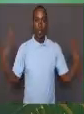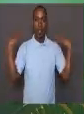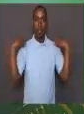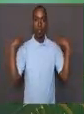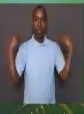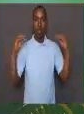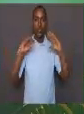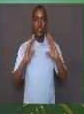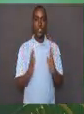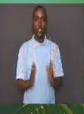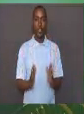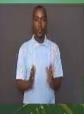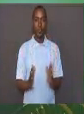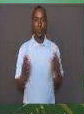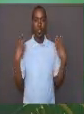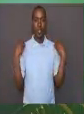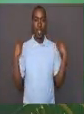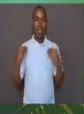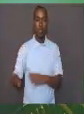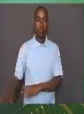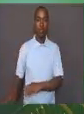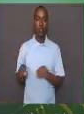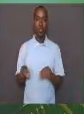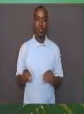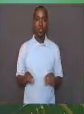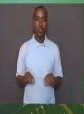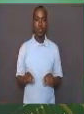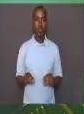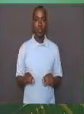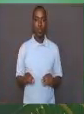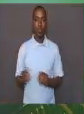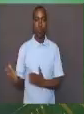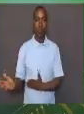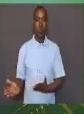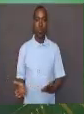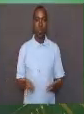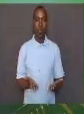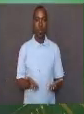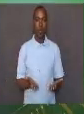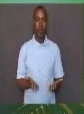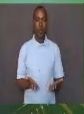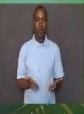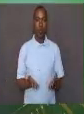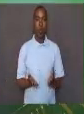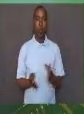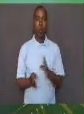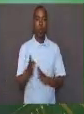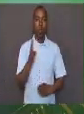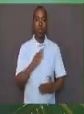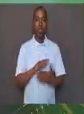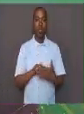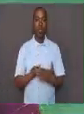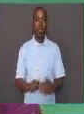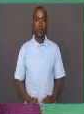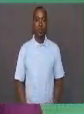Hello, teacher. Hello, students. Welcome to the study of biology.